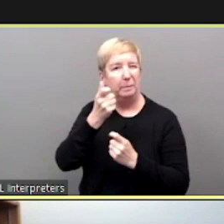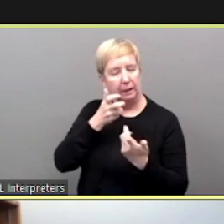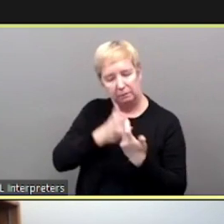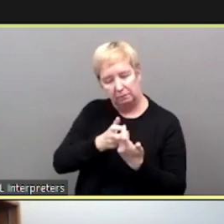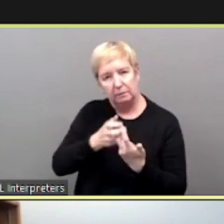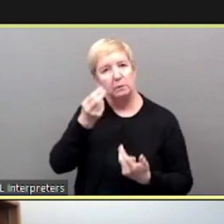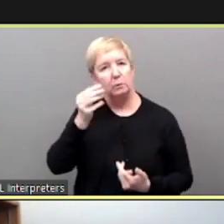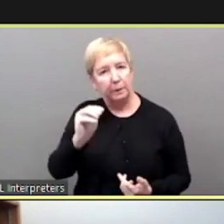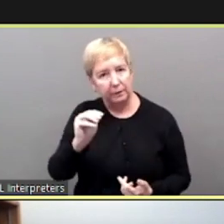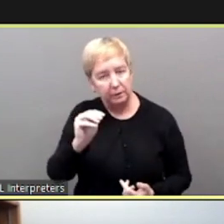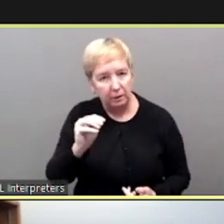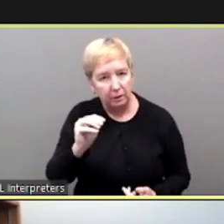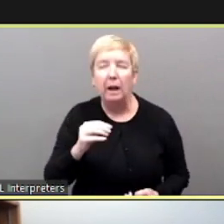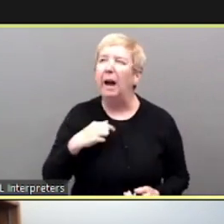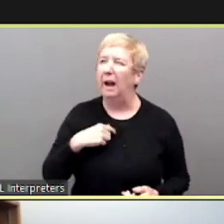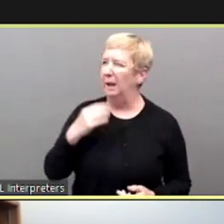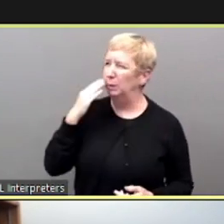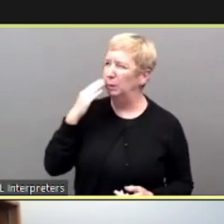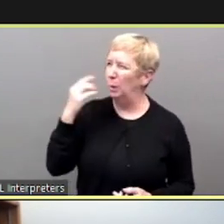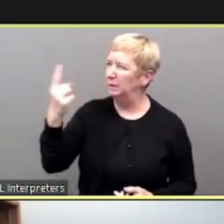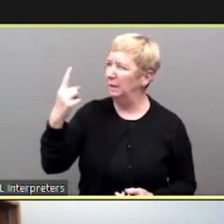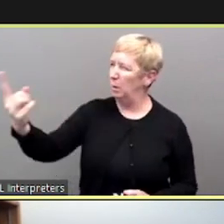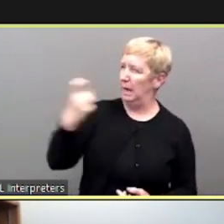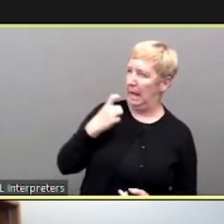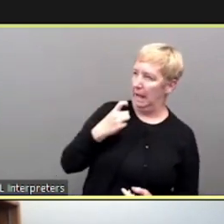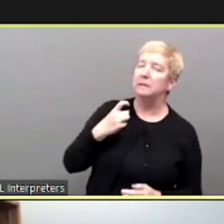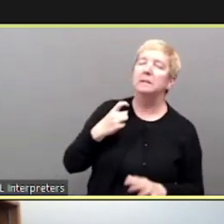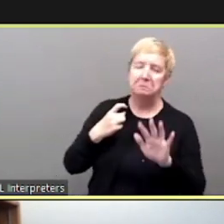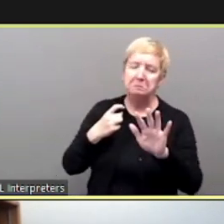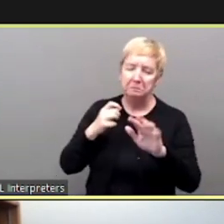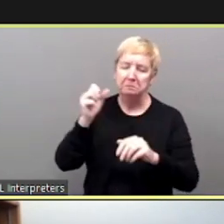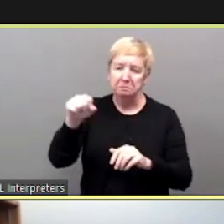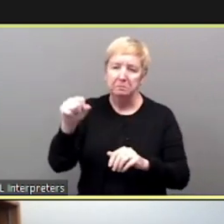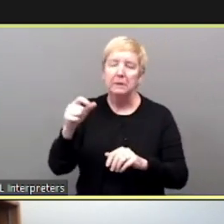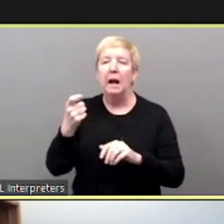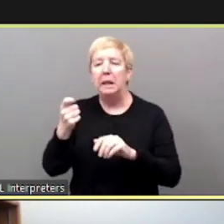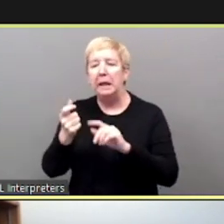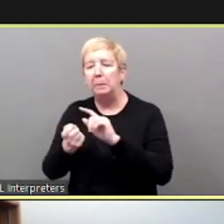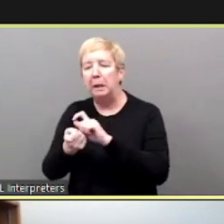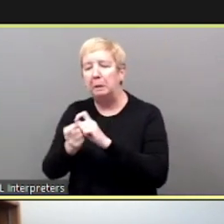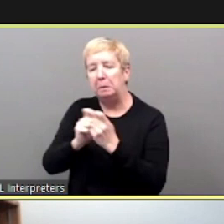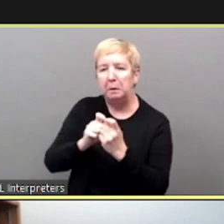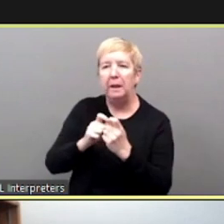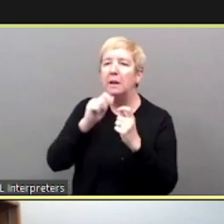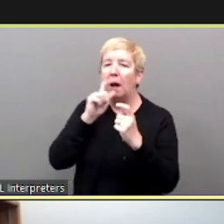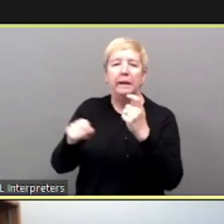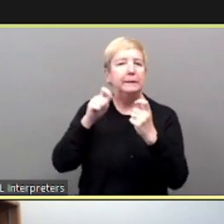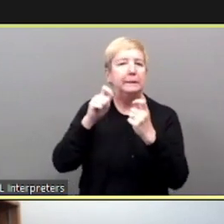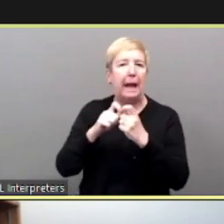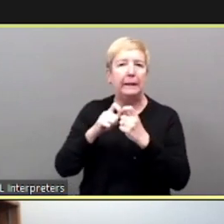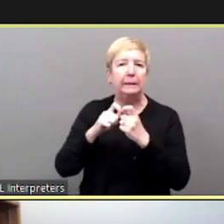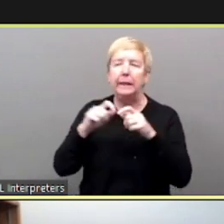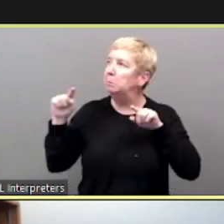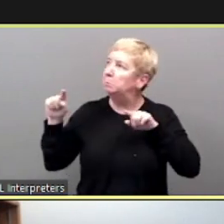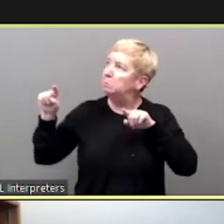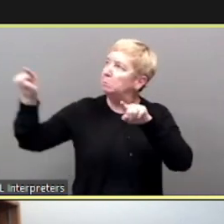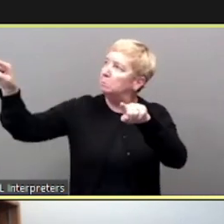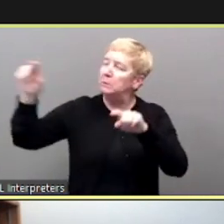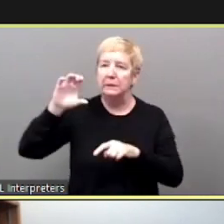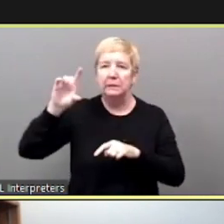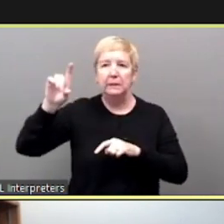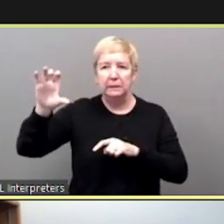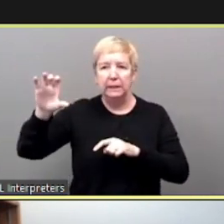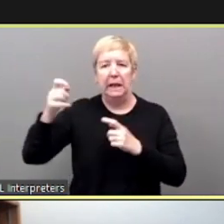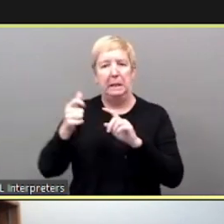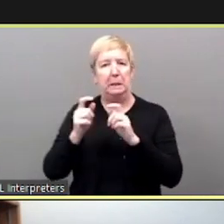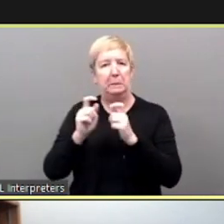and I know we received a question about that. So they are a little bit different, so it's not going to match up perfectly with what you see on the CDC